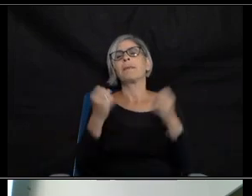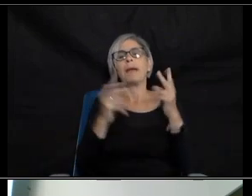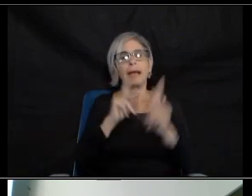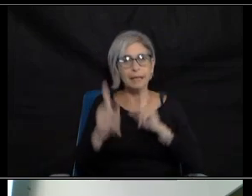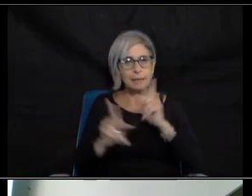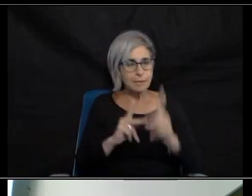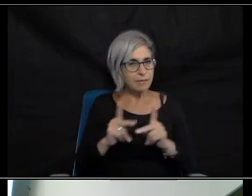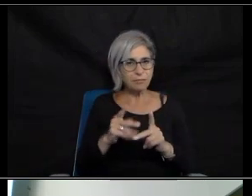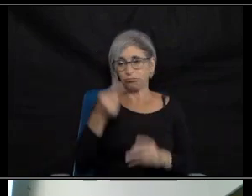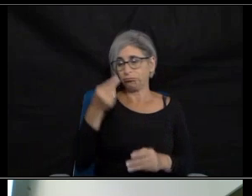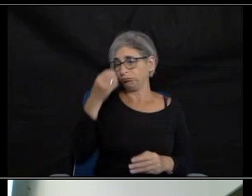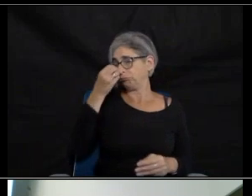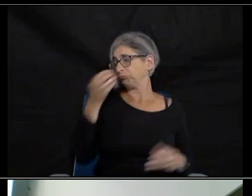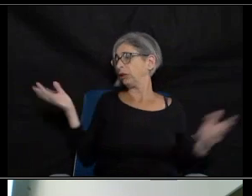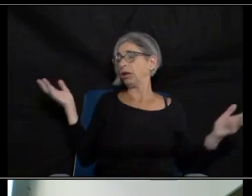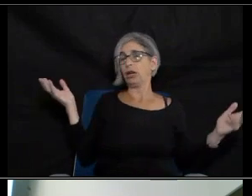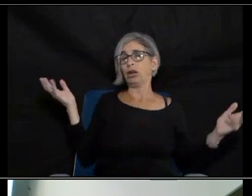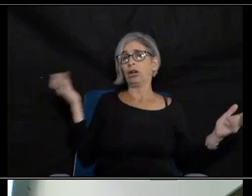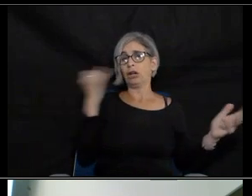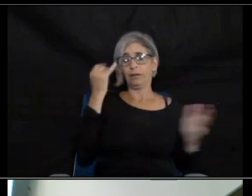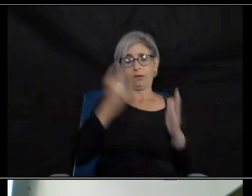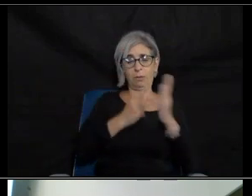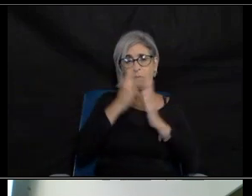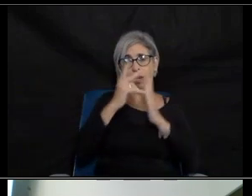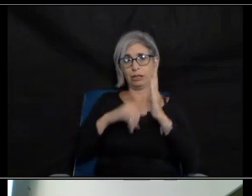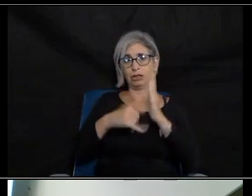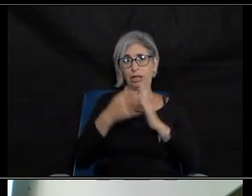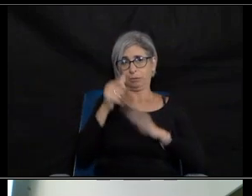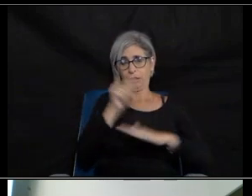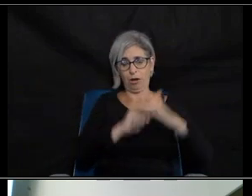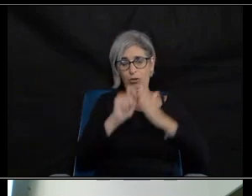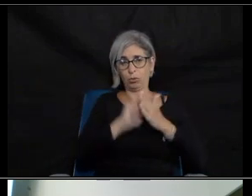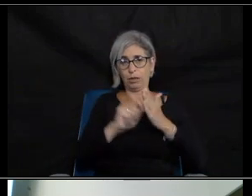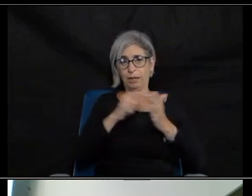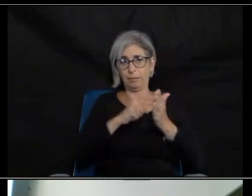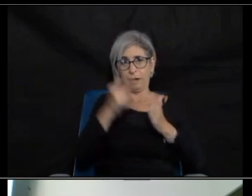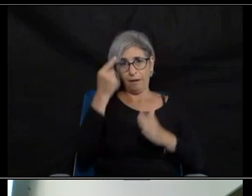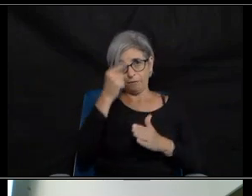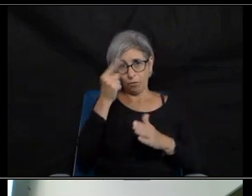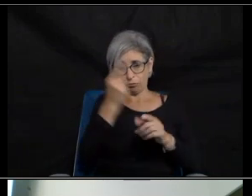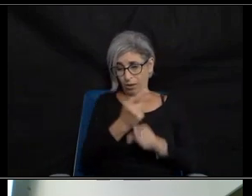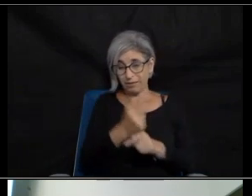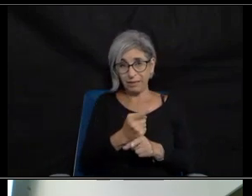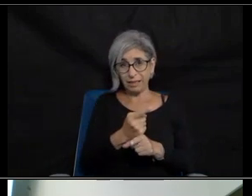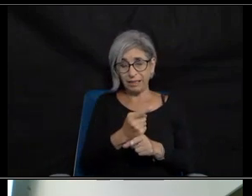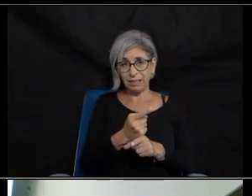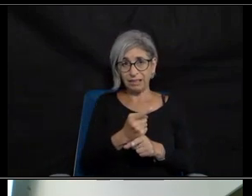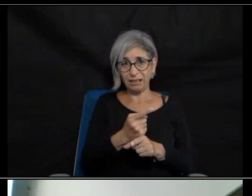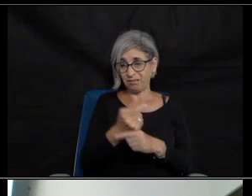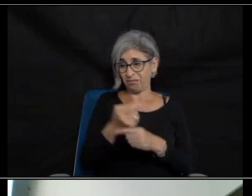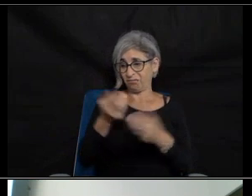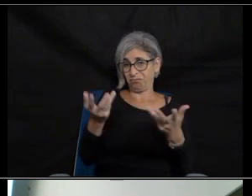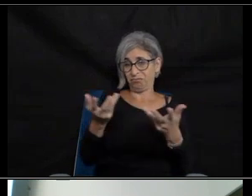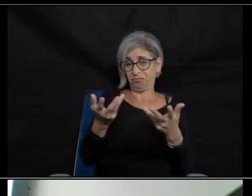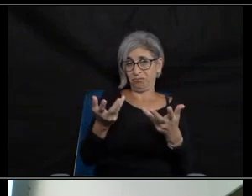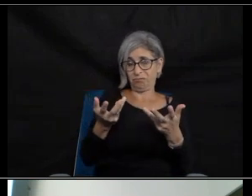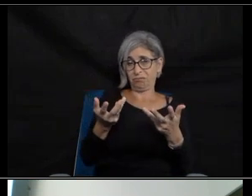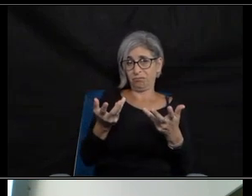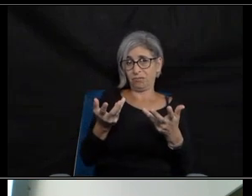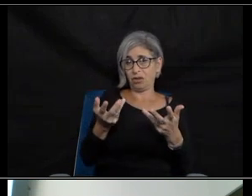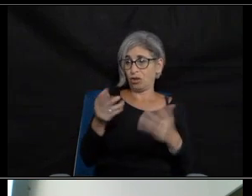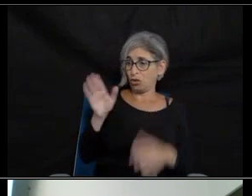did not care whether or not this project could be underwritten and paid for correctly. All they cared about was